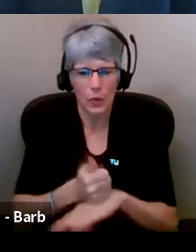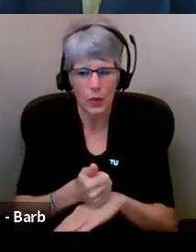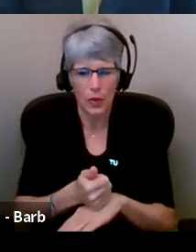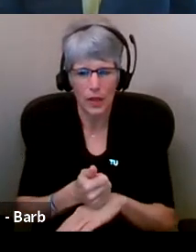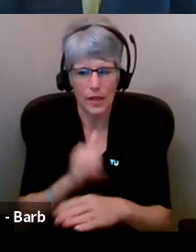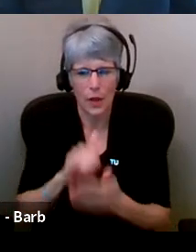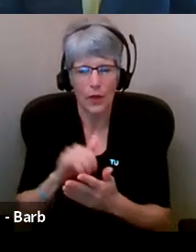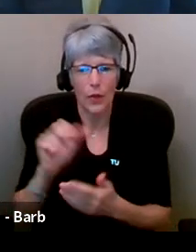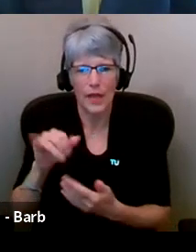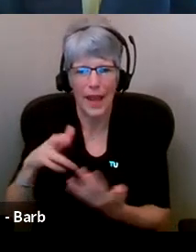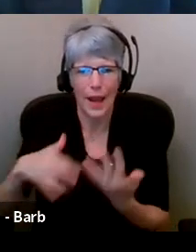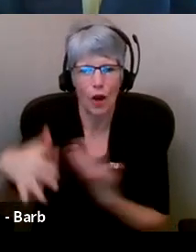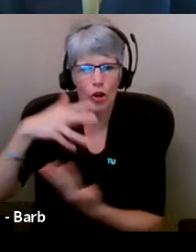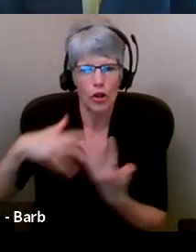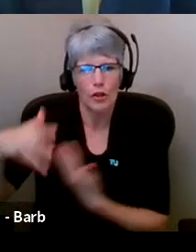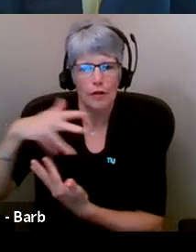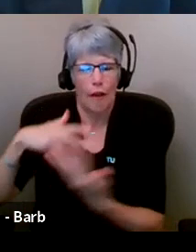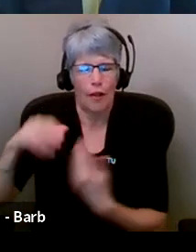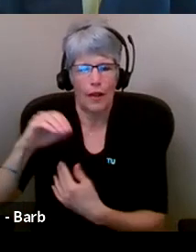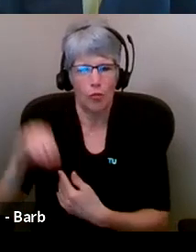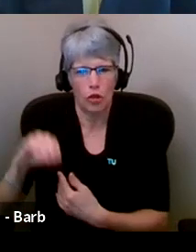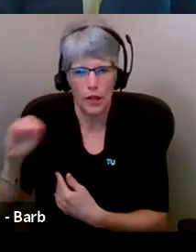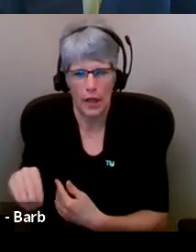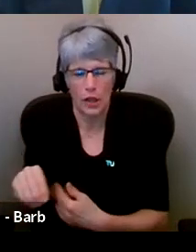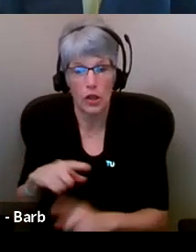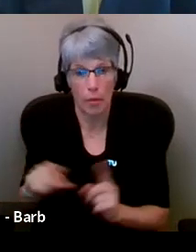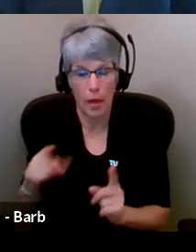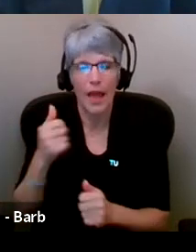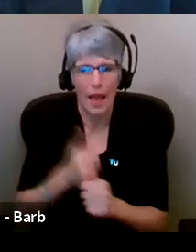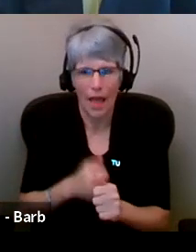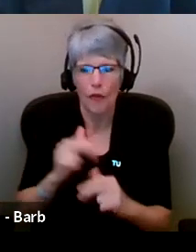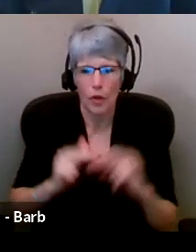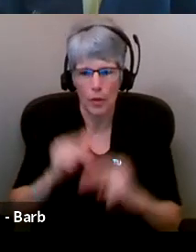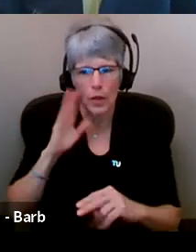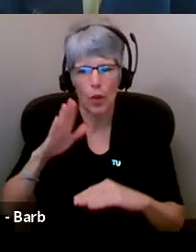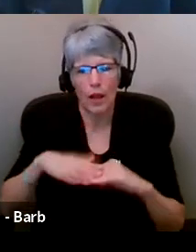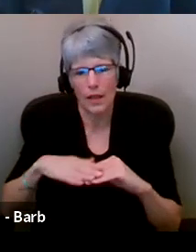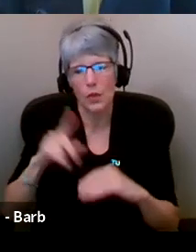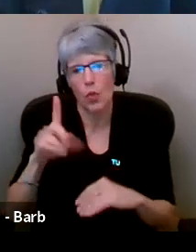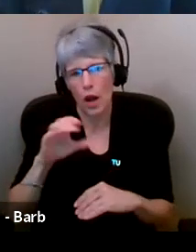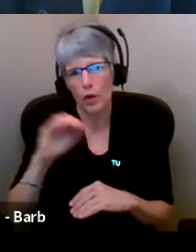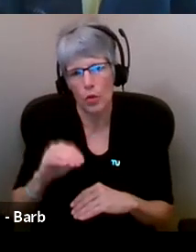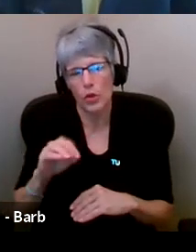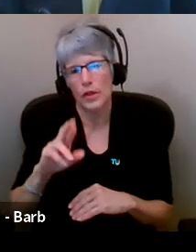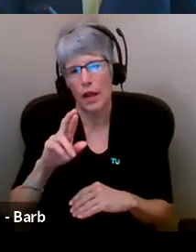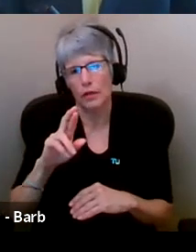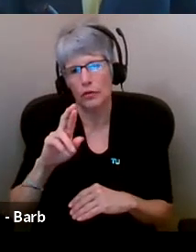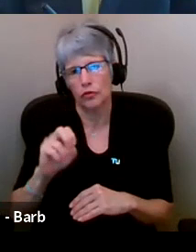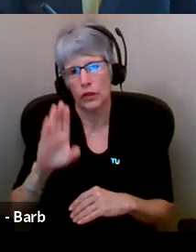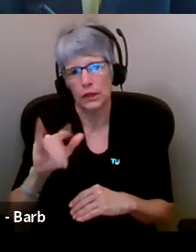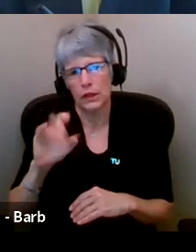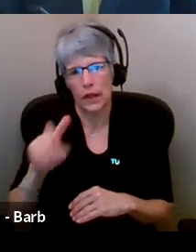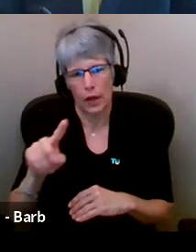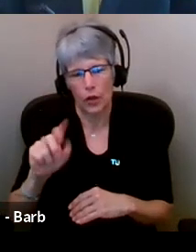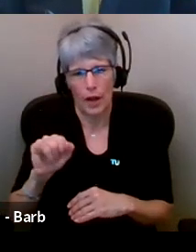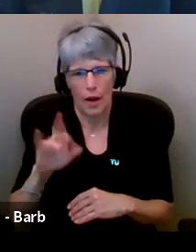air cycling percentages, but at the end of the day, every building will be at least 100% recycled air on a daily